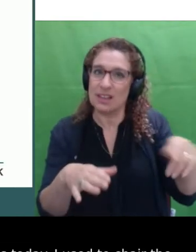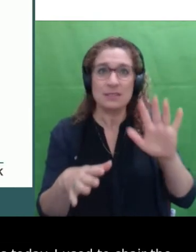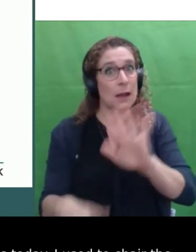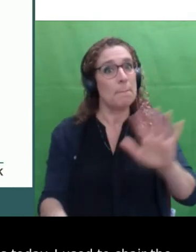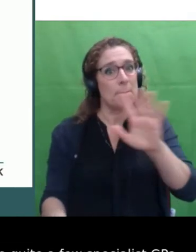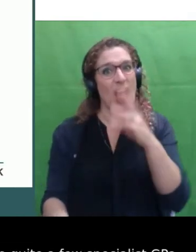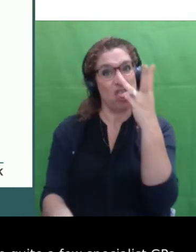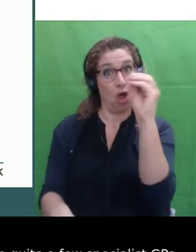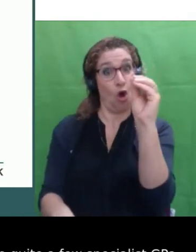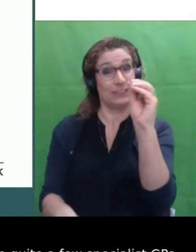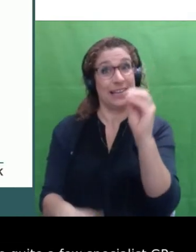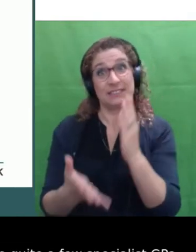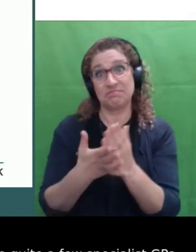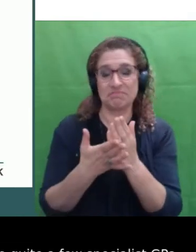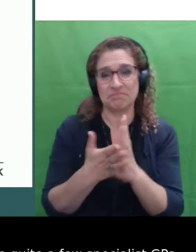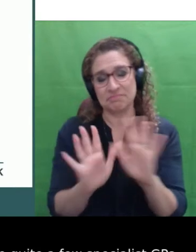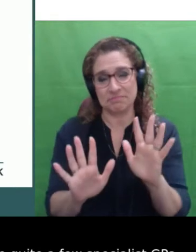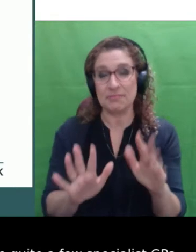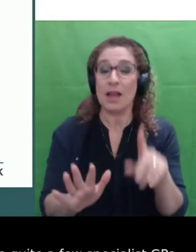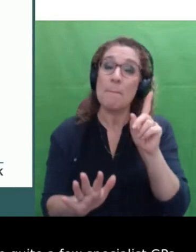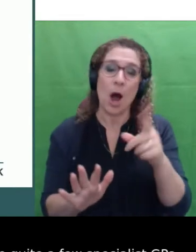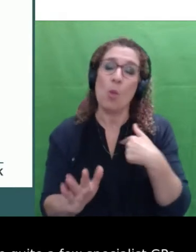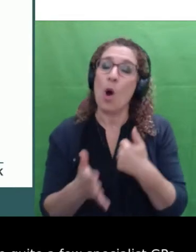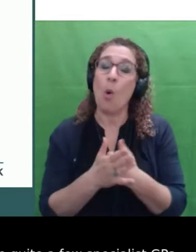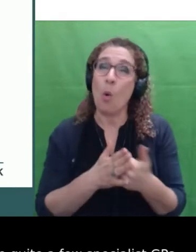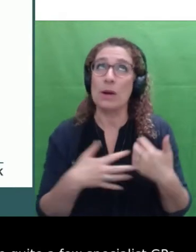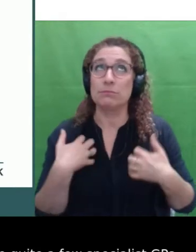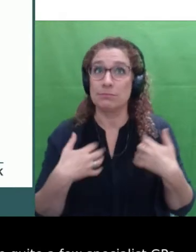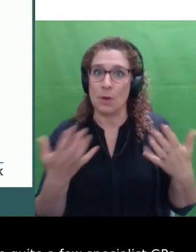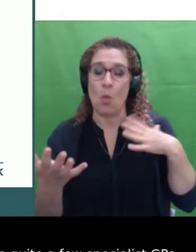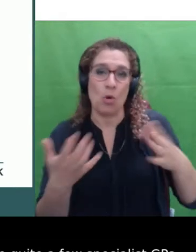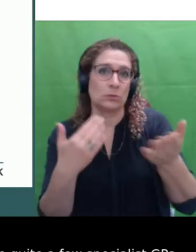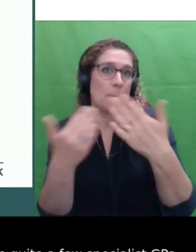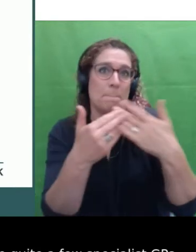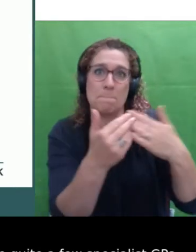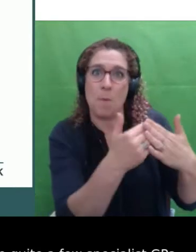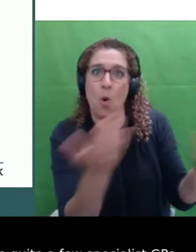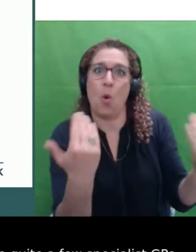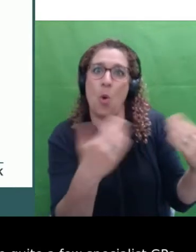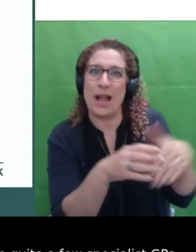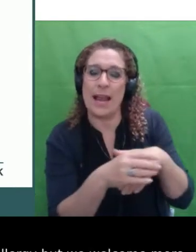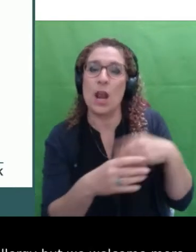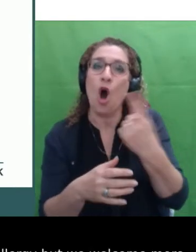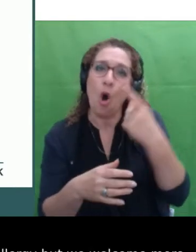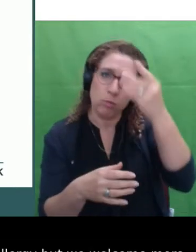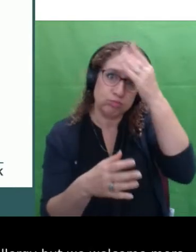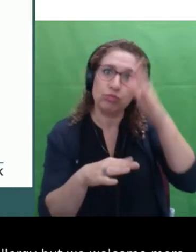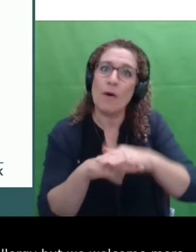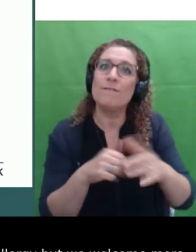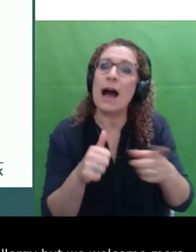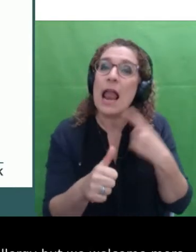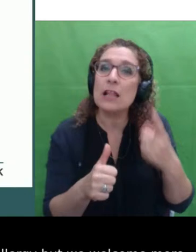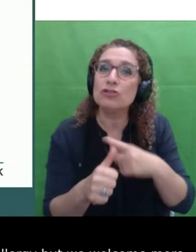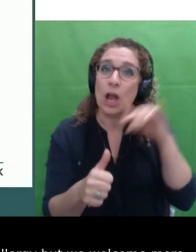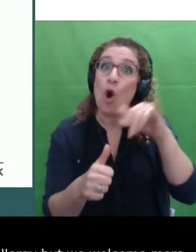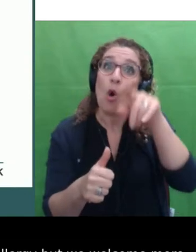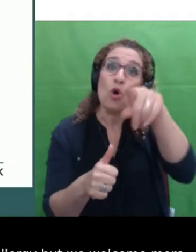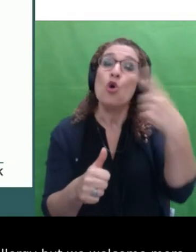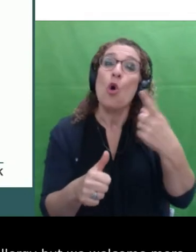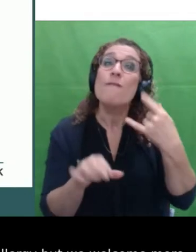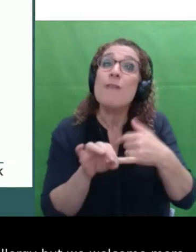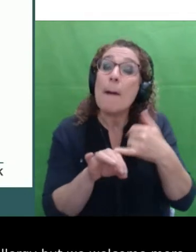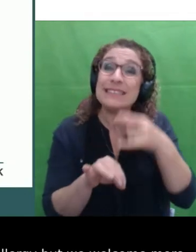of allergy but we welcome more people and if you're involved in allergy and you're a pharmacist and you want to get involved in that group then do let me